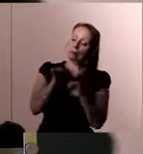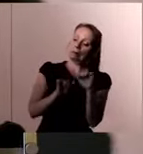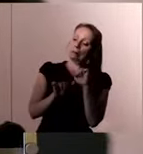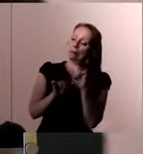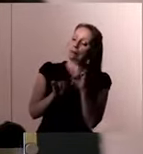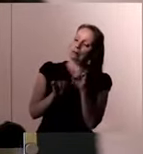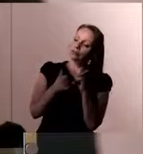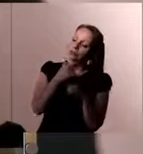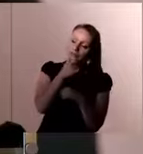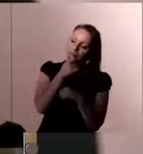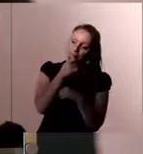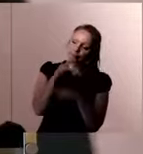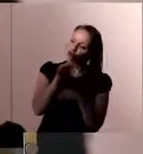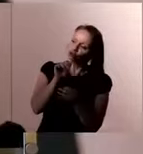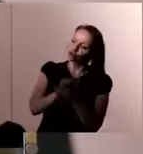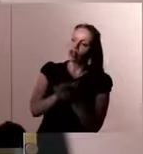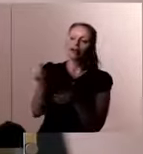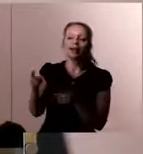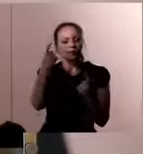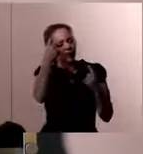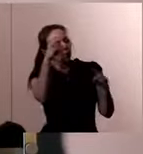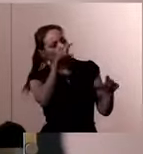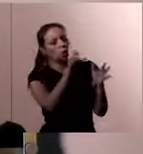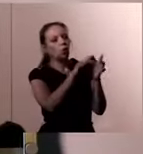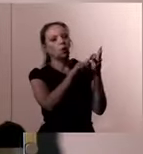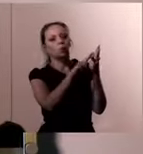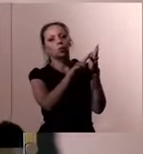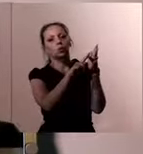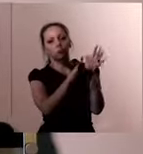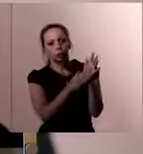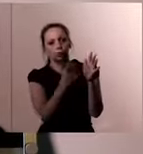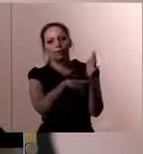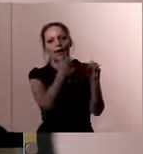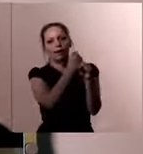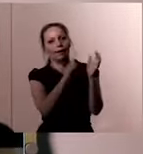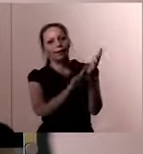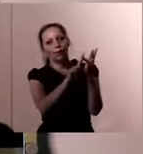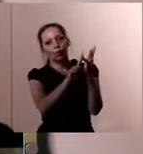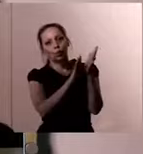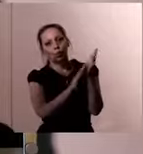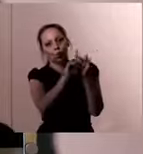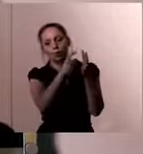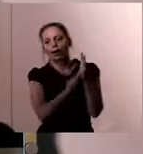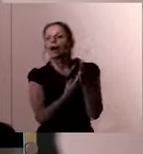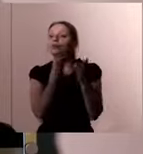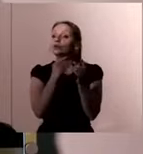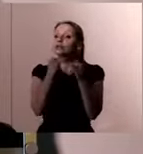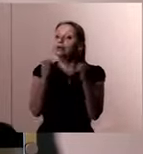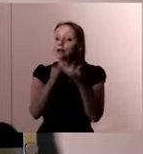gloomer. So in addition to these characters, there are certain narratives, very simple lines that happen over and over